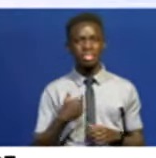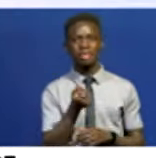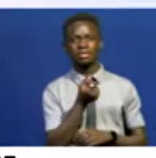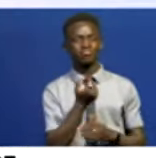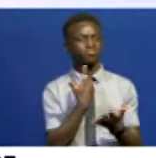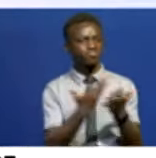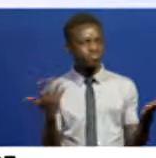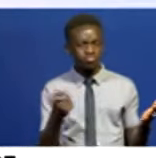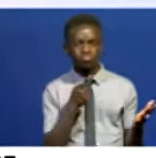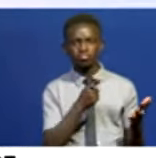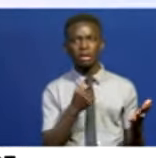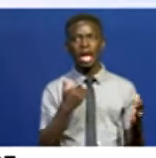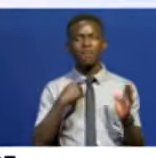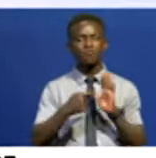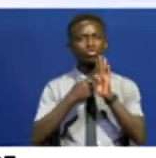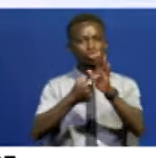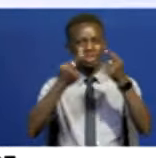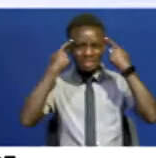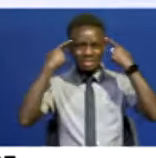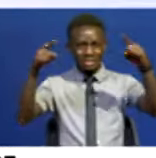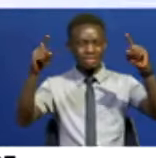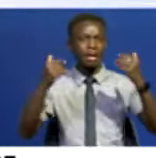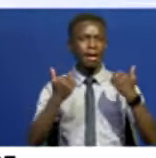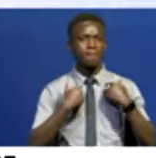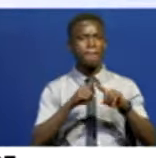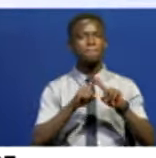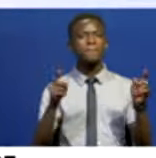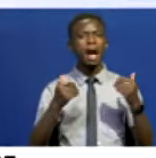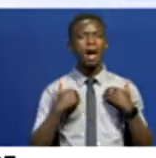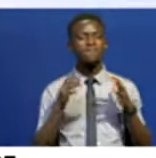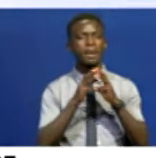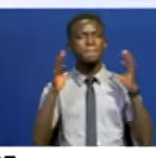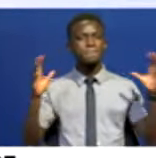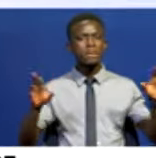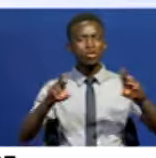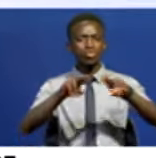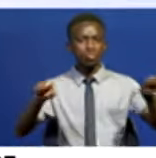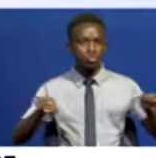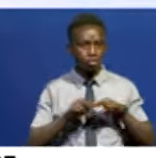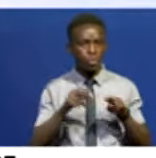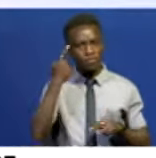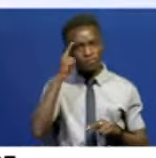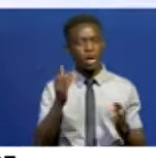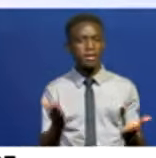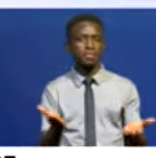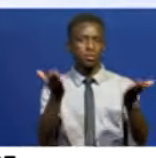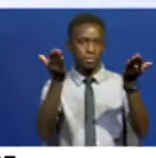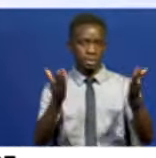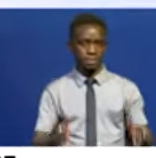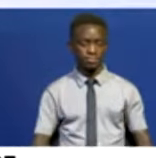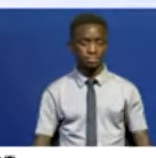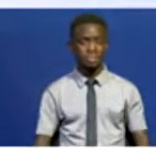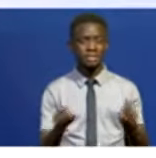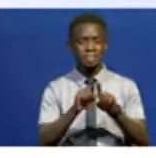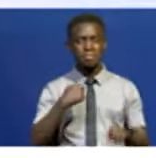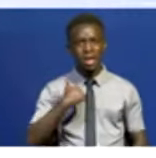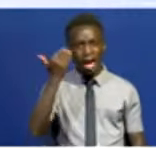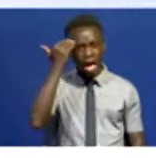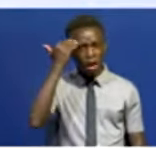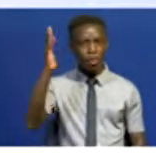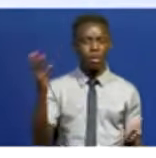success, but there is a big room for improvement. I am aware of the